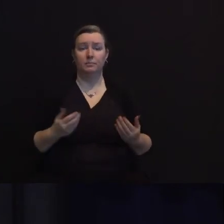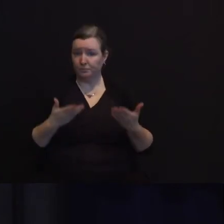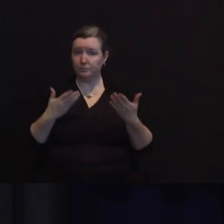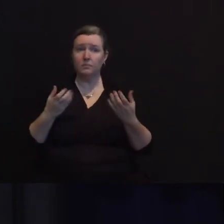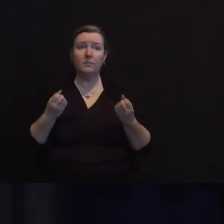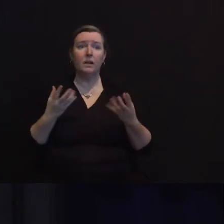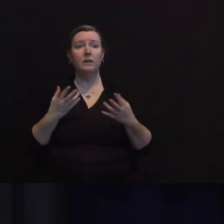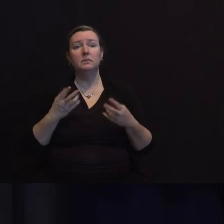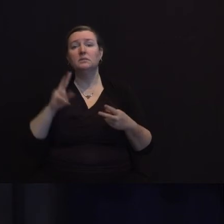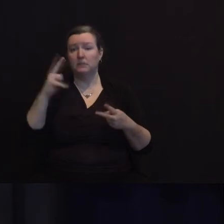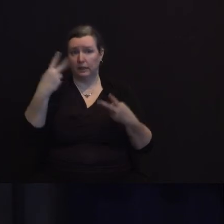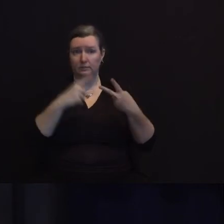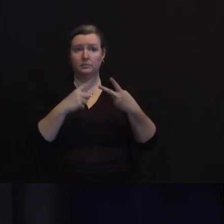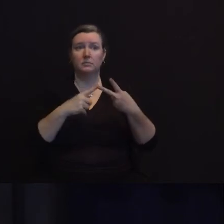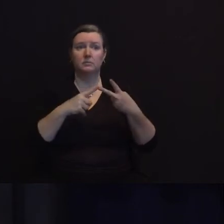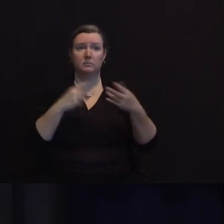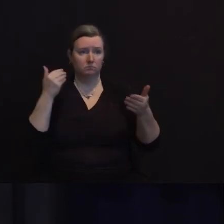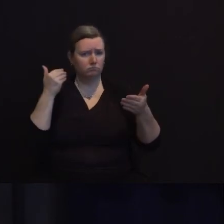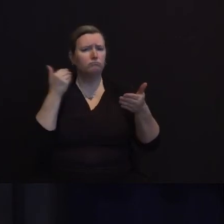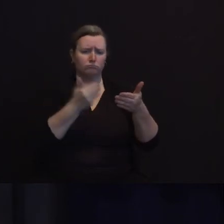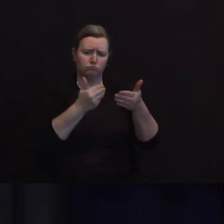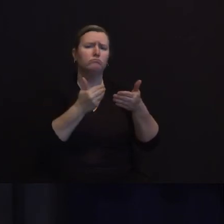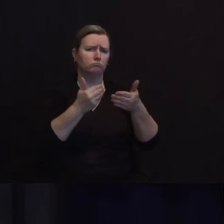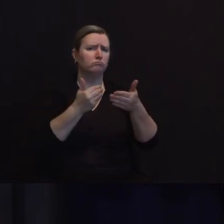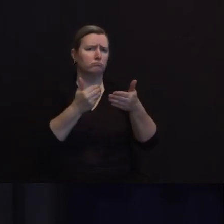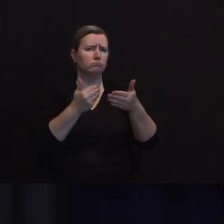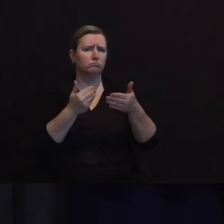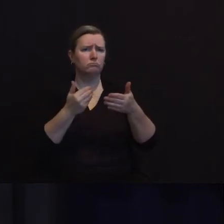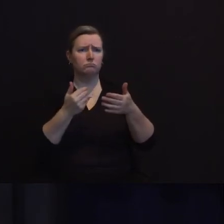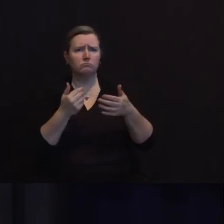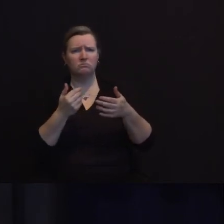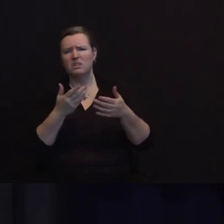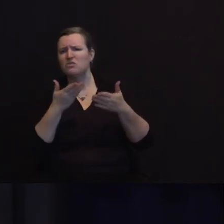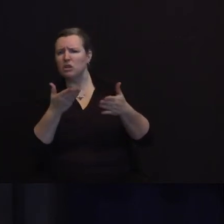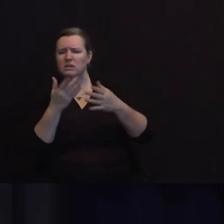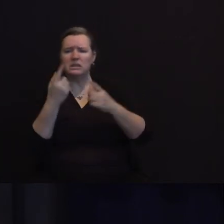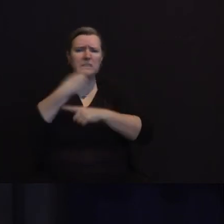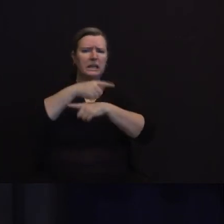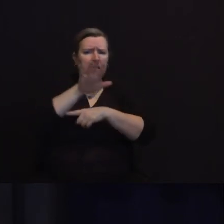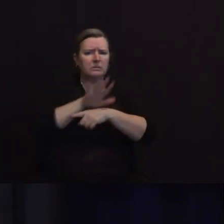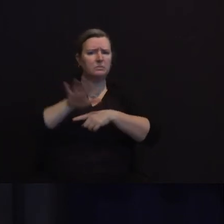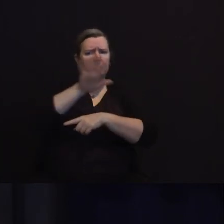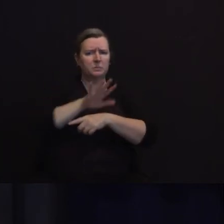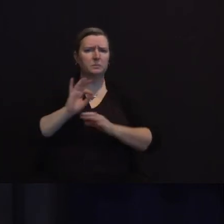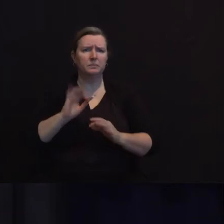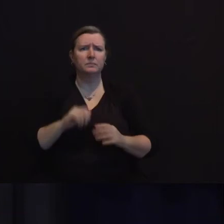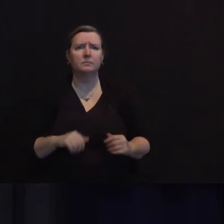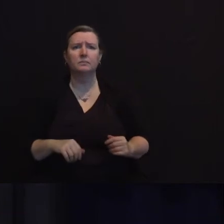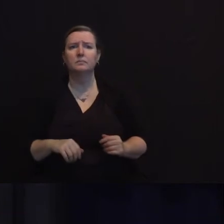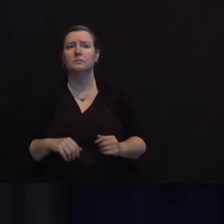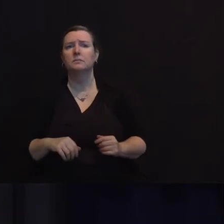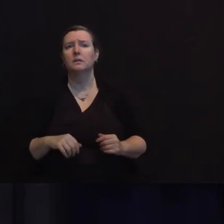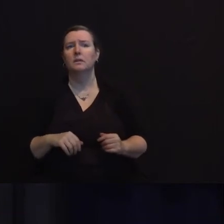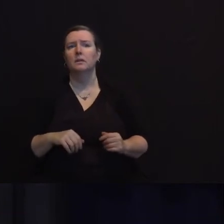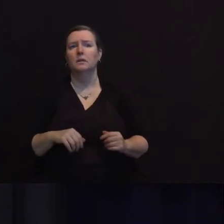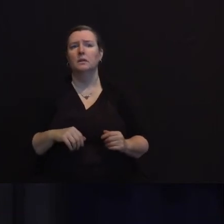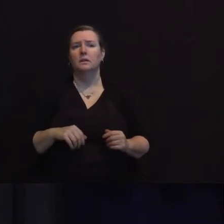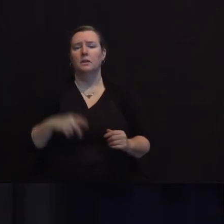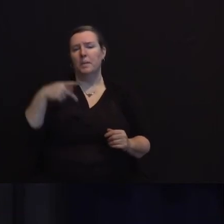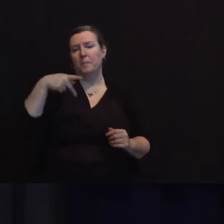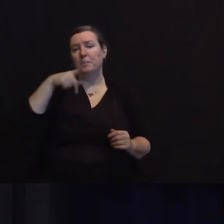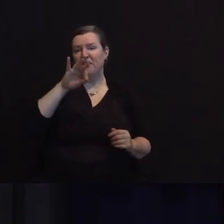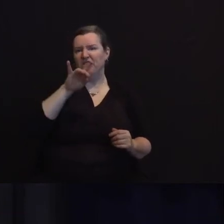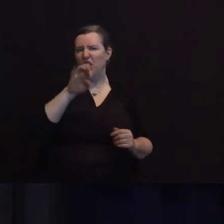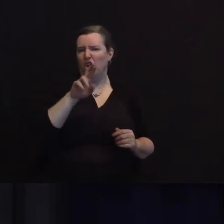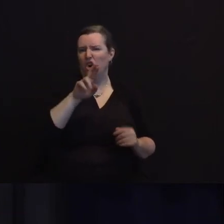to the recommended date as possible. That's 21 days for the Pfizer vaccine and 28 days for